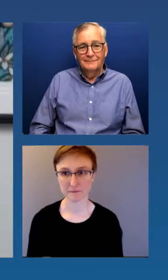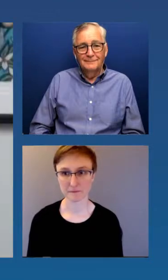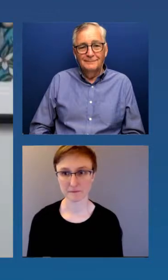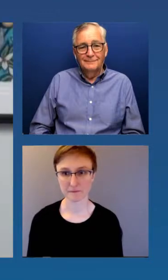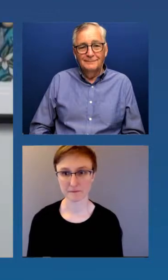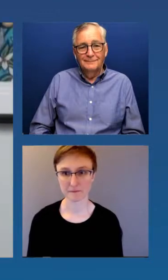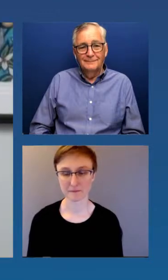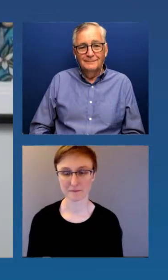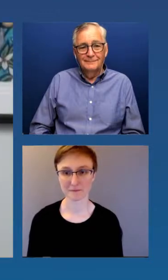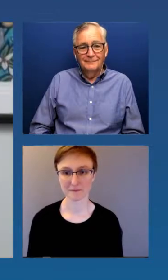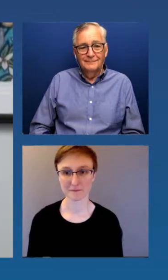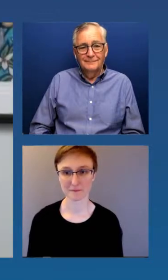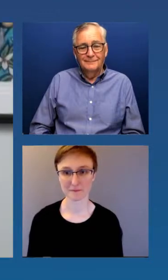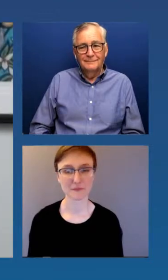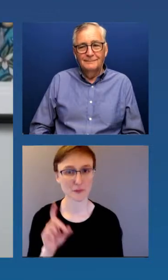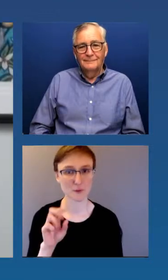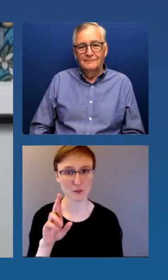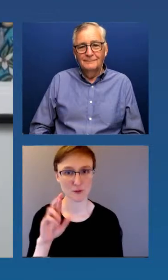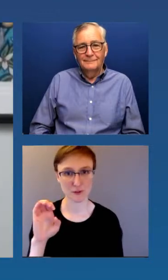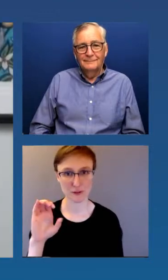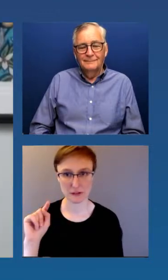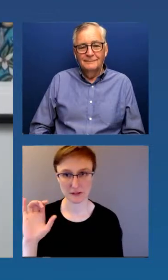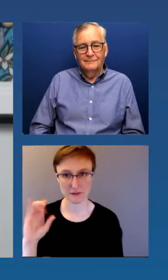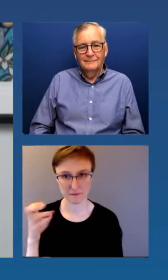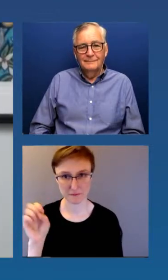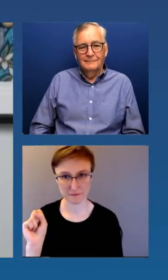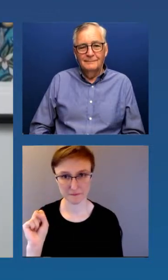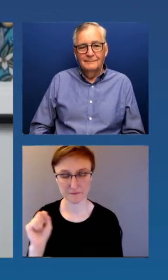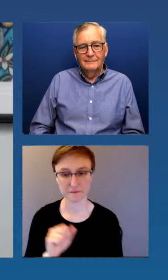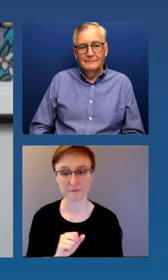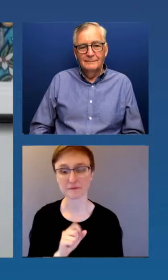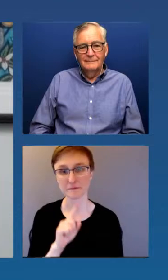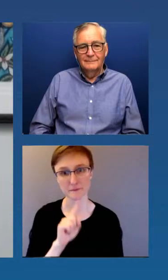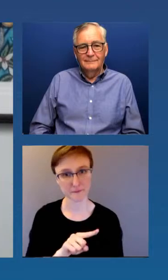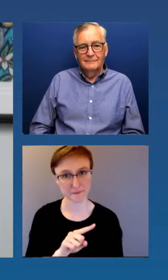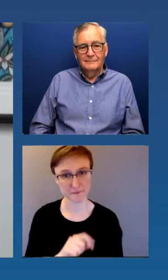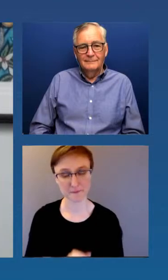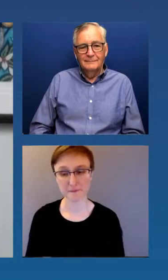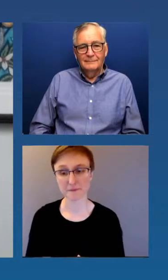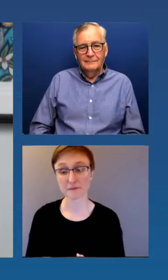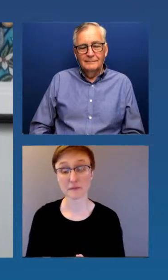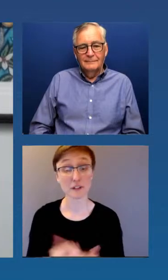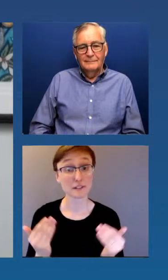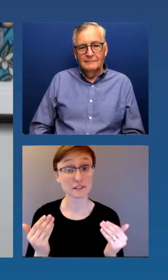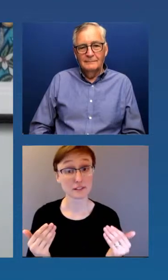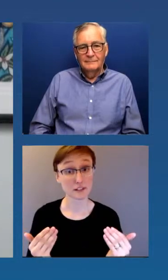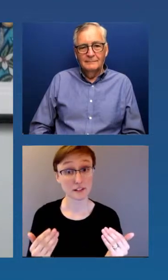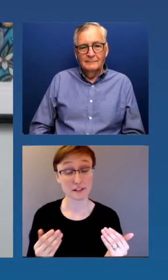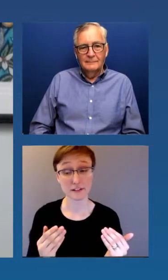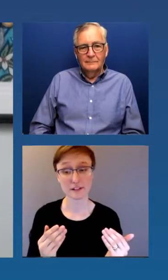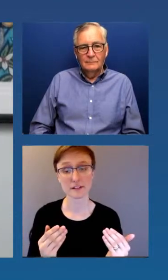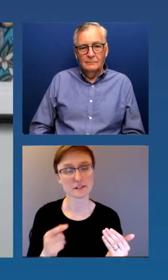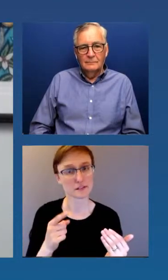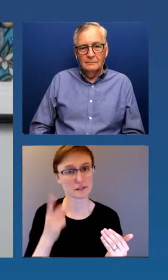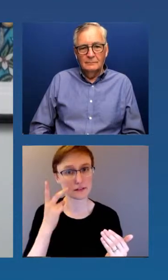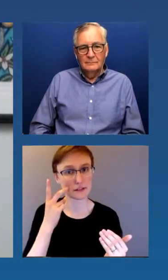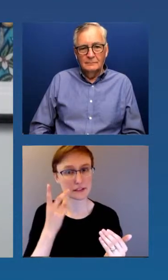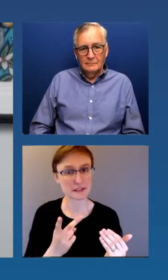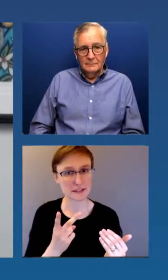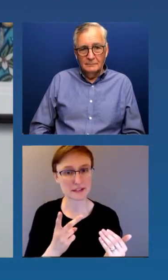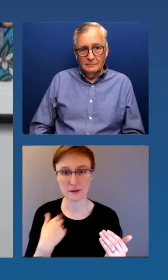I think what you're seeing today is that we ran a very